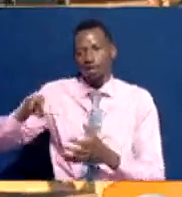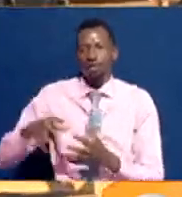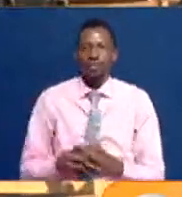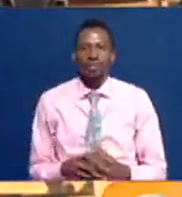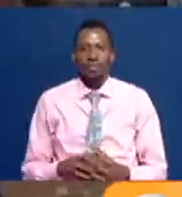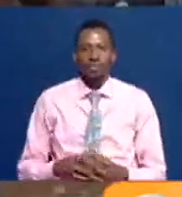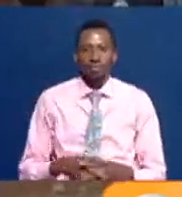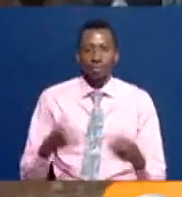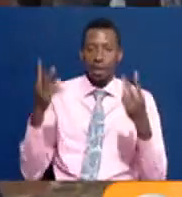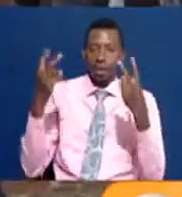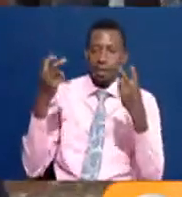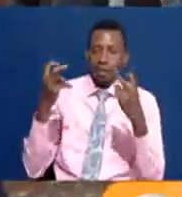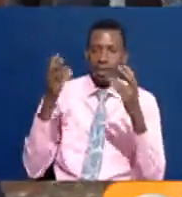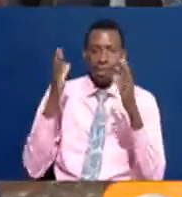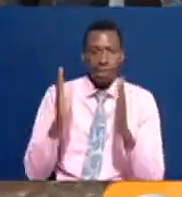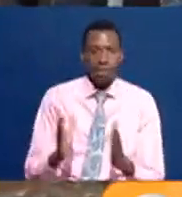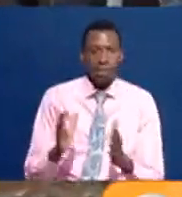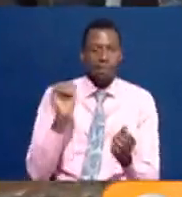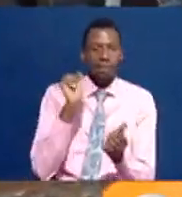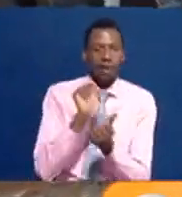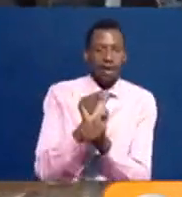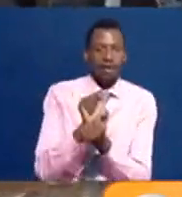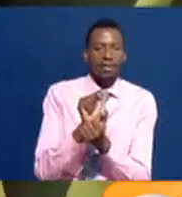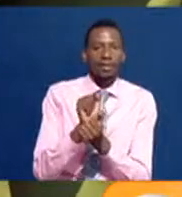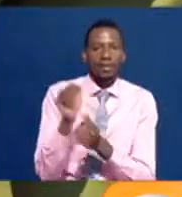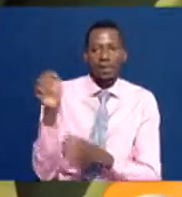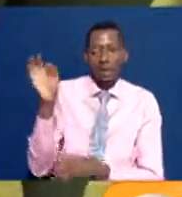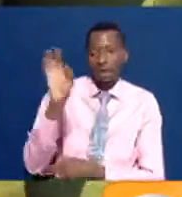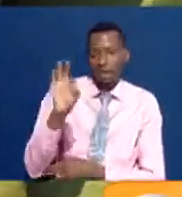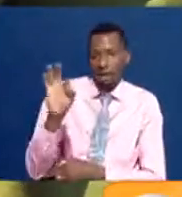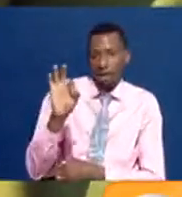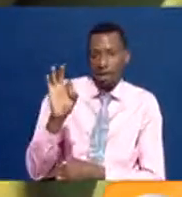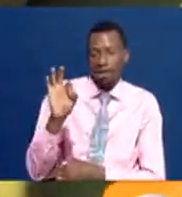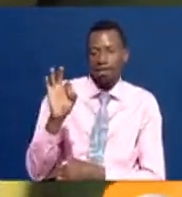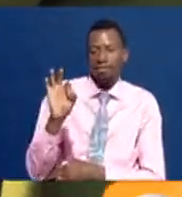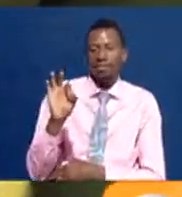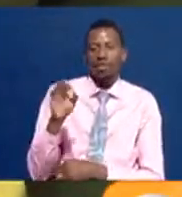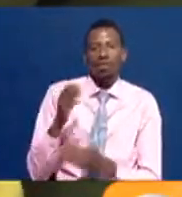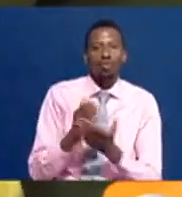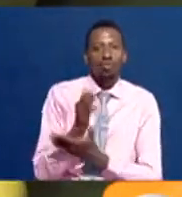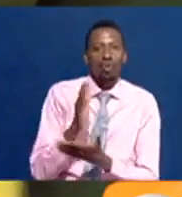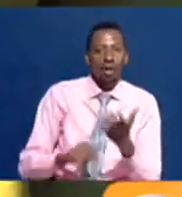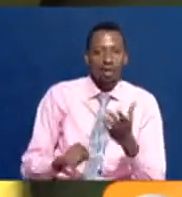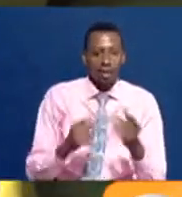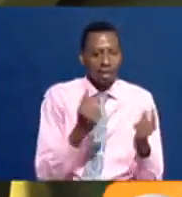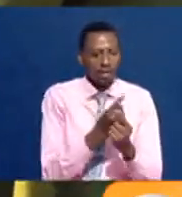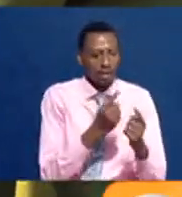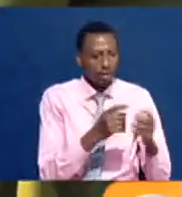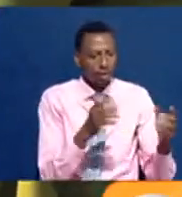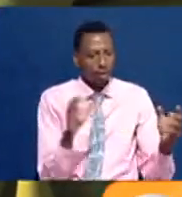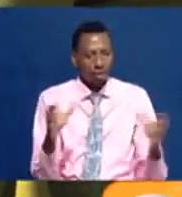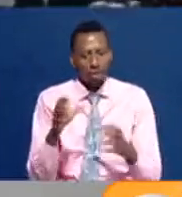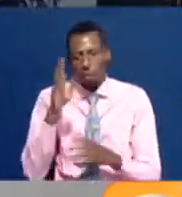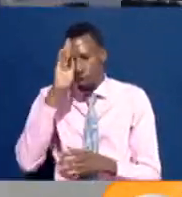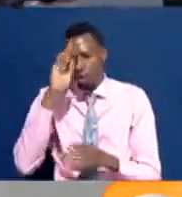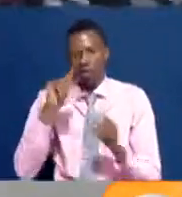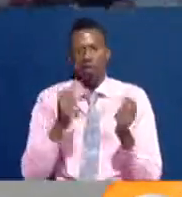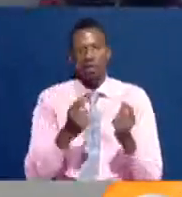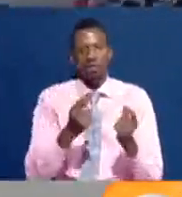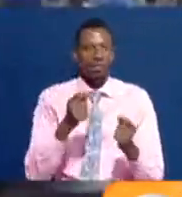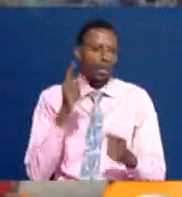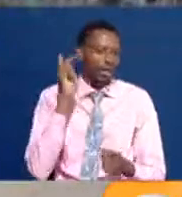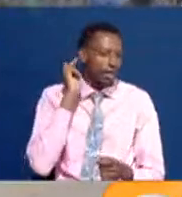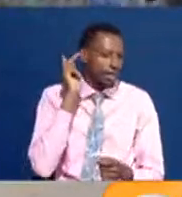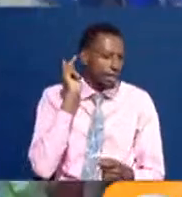The suspects arrested Friday fell victim to a special operation by a multi-agency team across Kisii, Migori, Homa Bay,